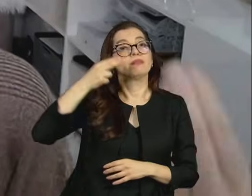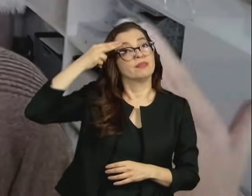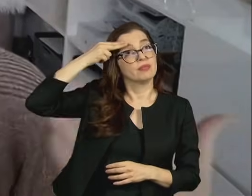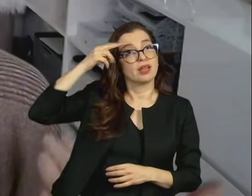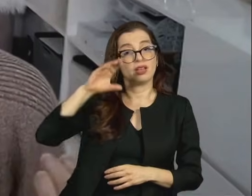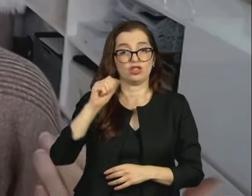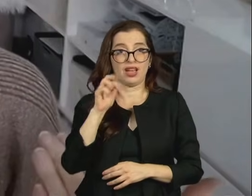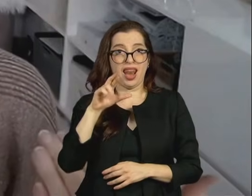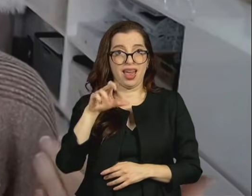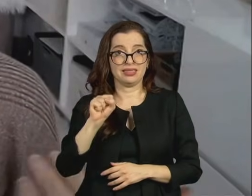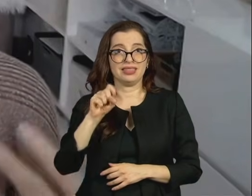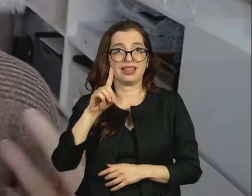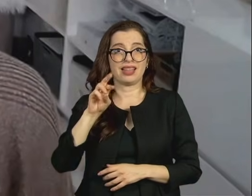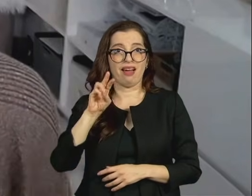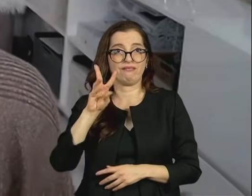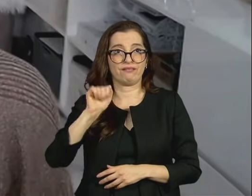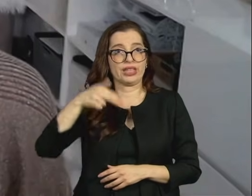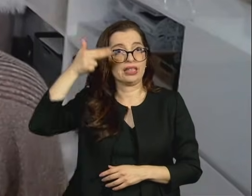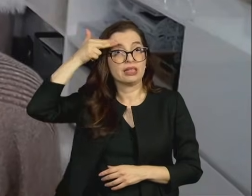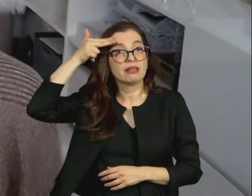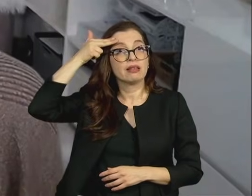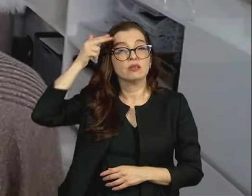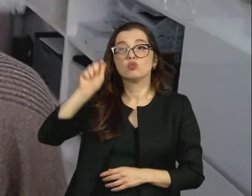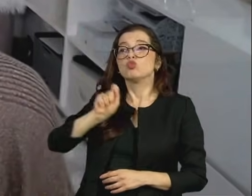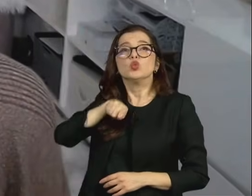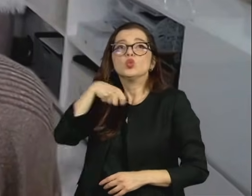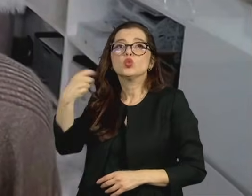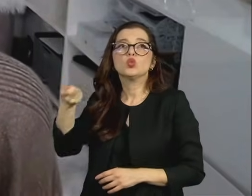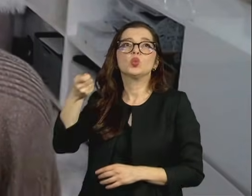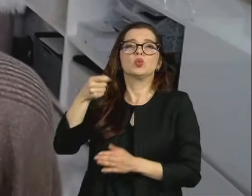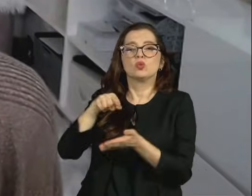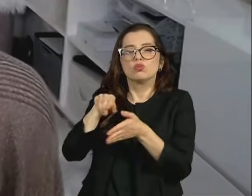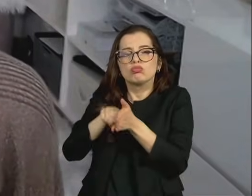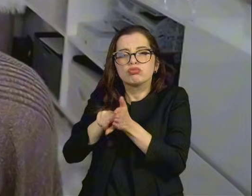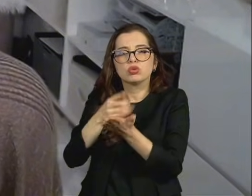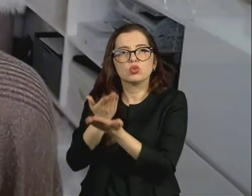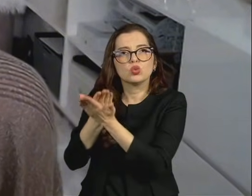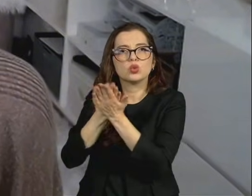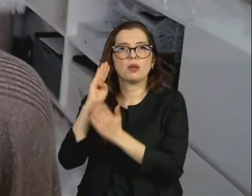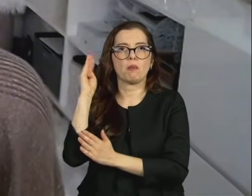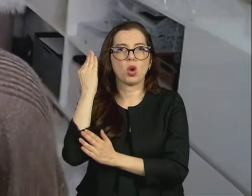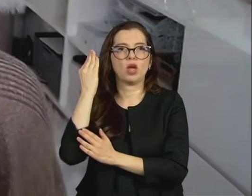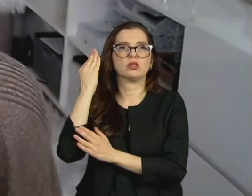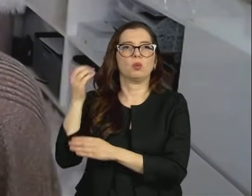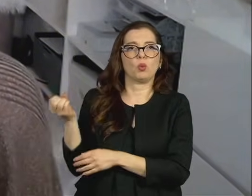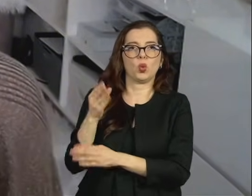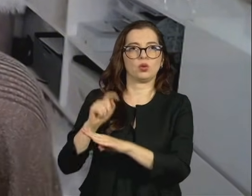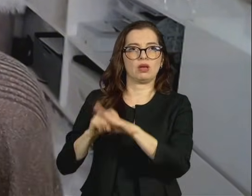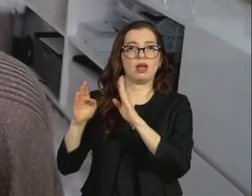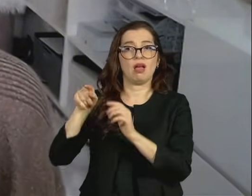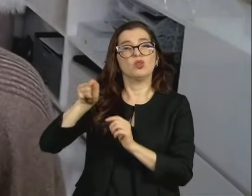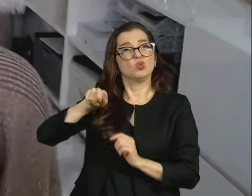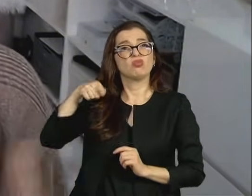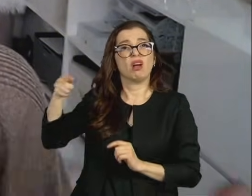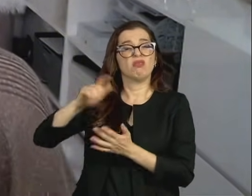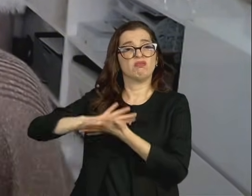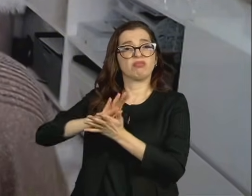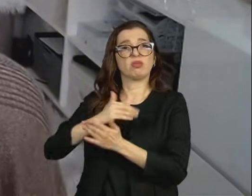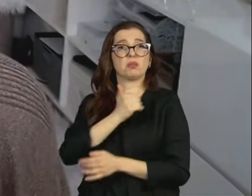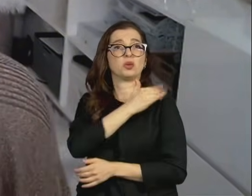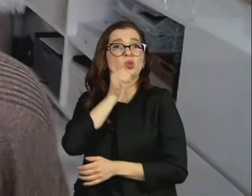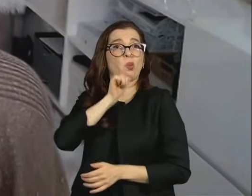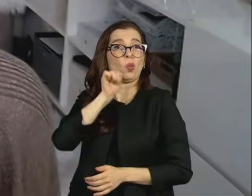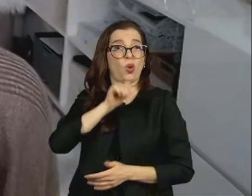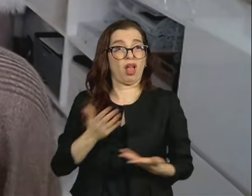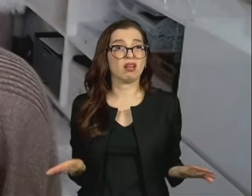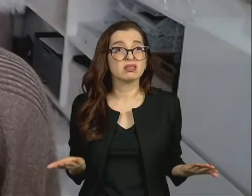Charles Darwin, who is considered the father of modern biology, who was a misogynist, openly